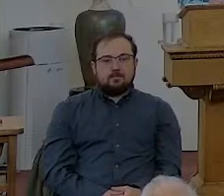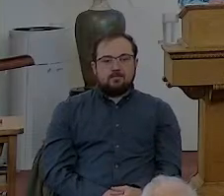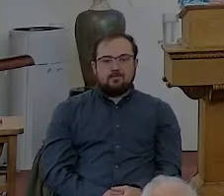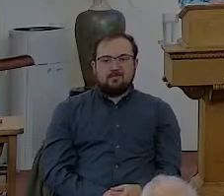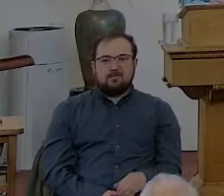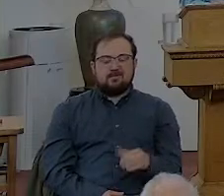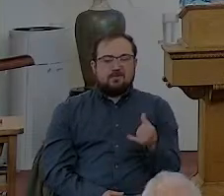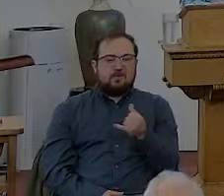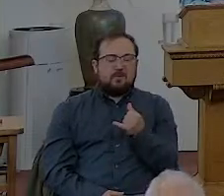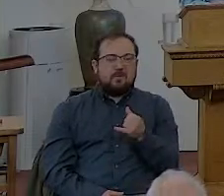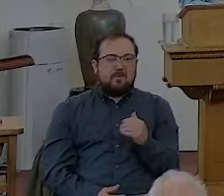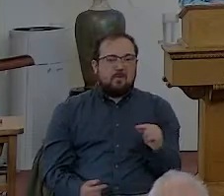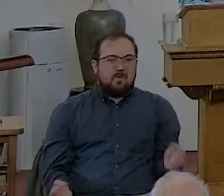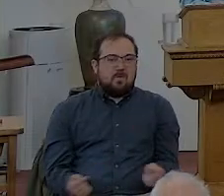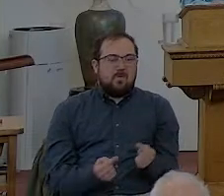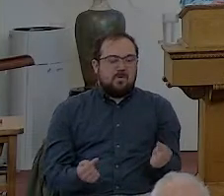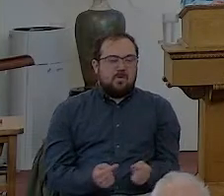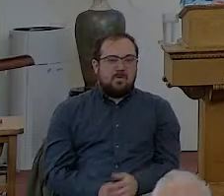Ouch.